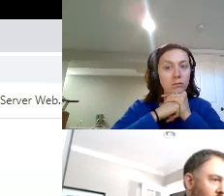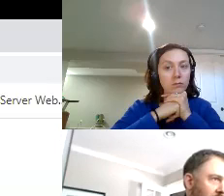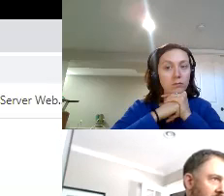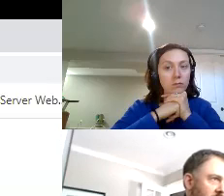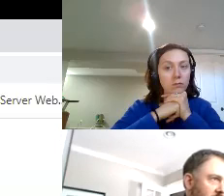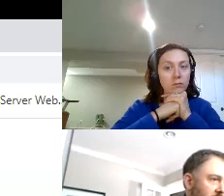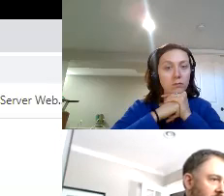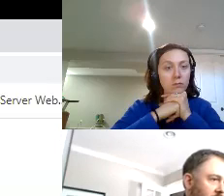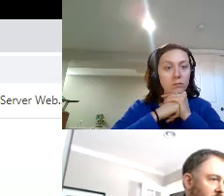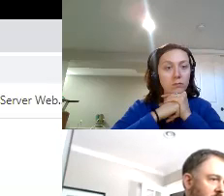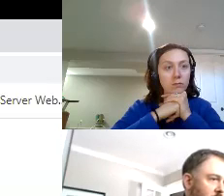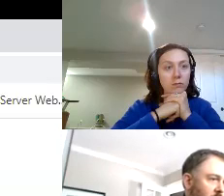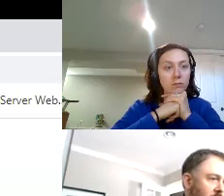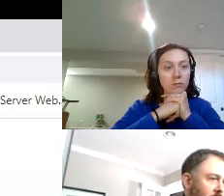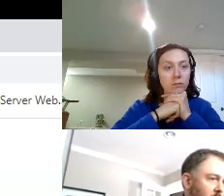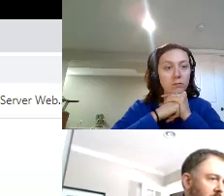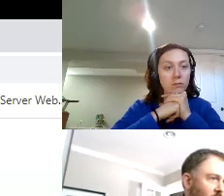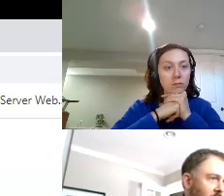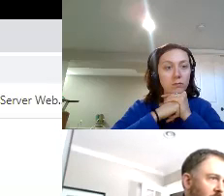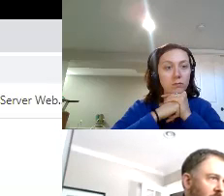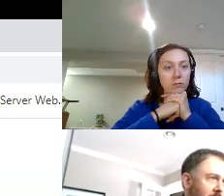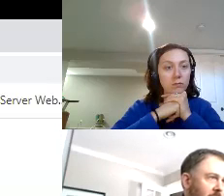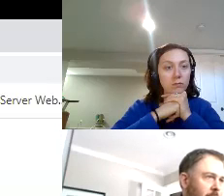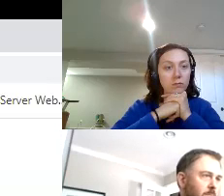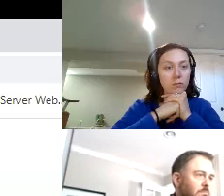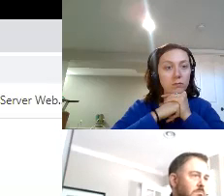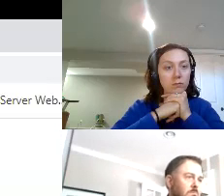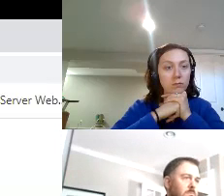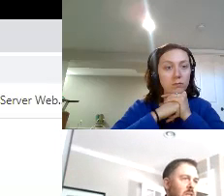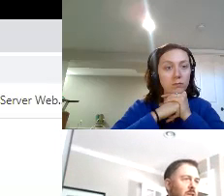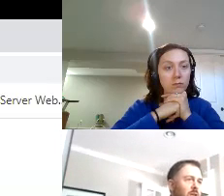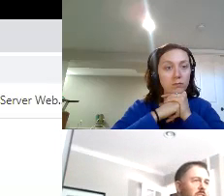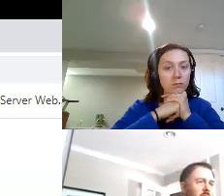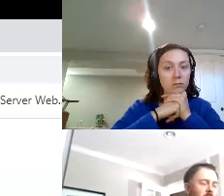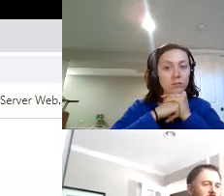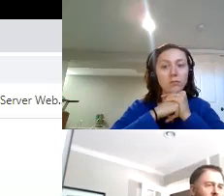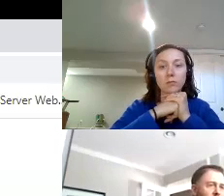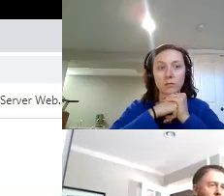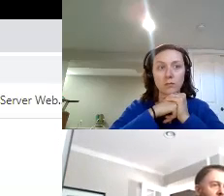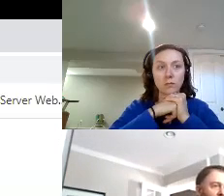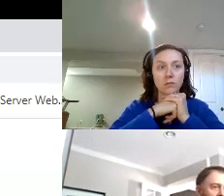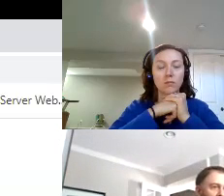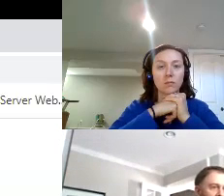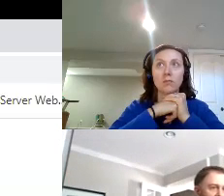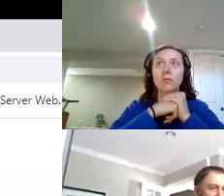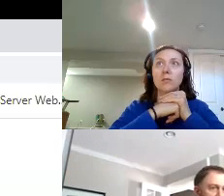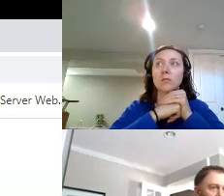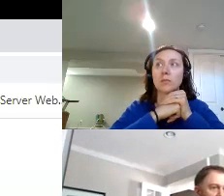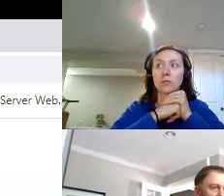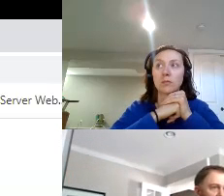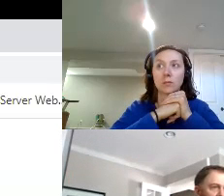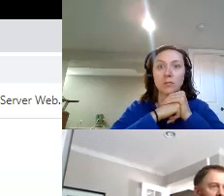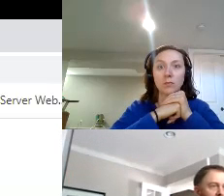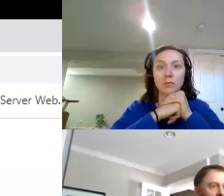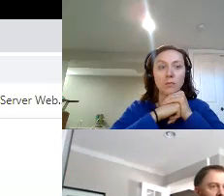you go to access the indicators. So I'll click on the behavioral health link here, and you can see it takes us to a page that's